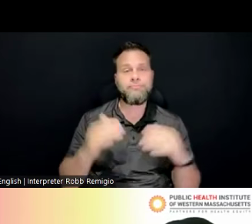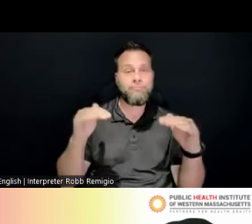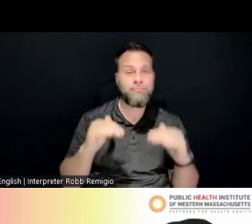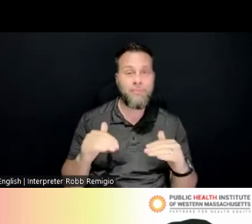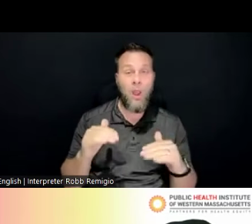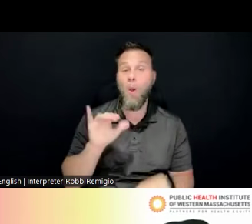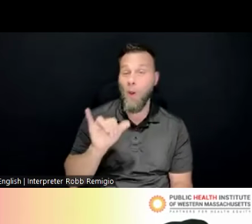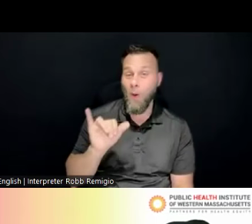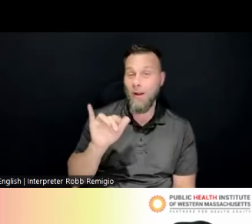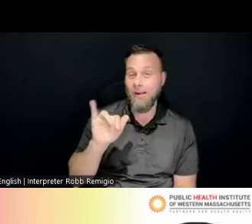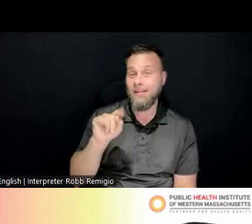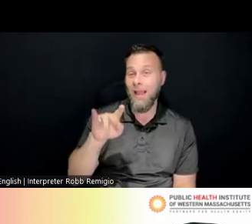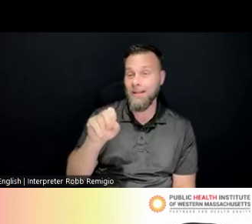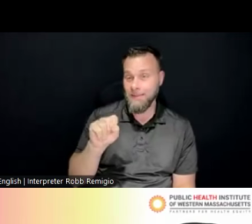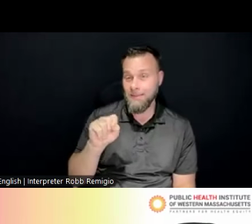it.